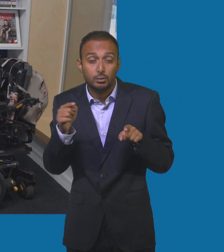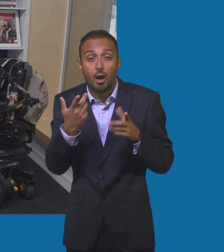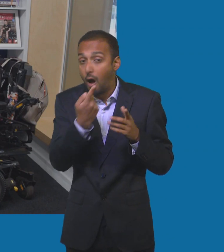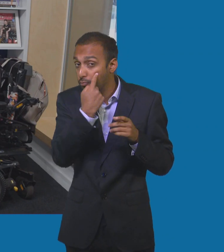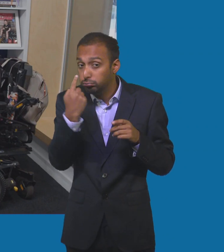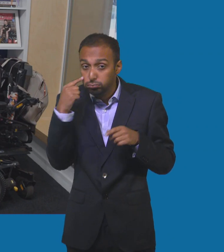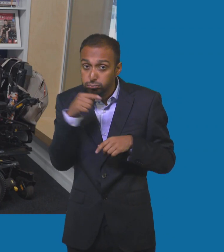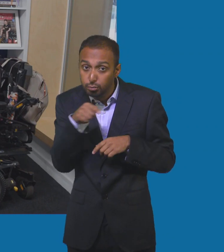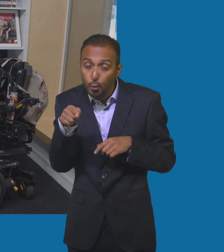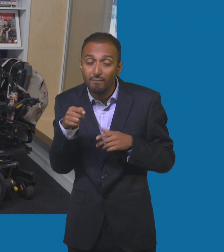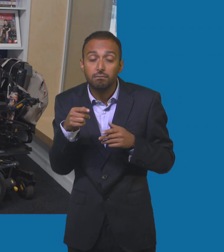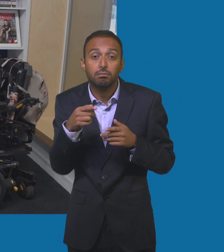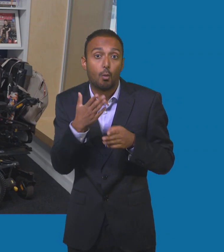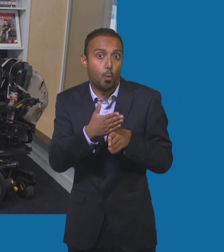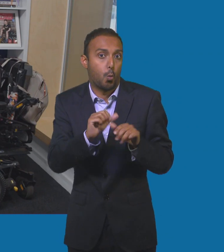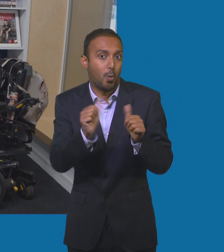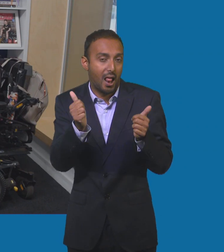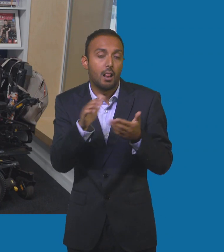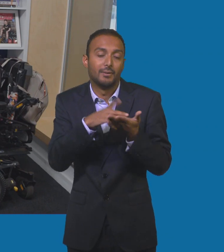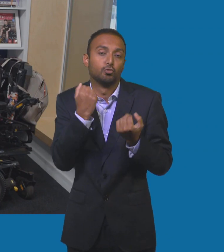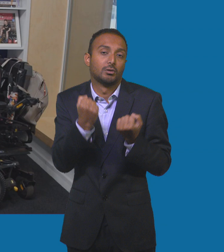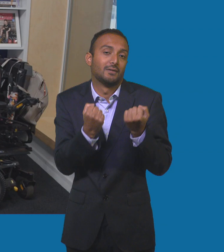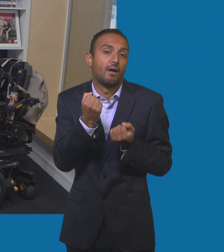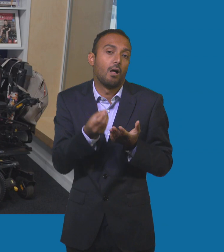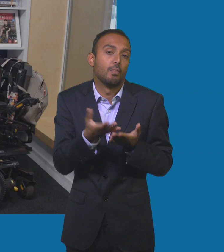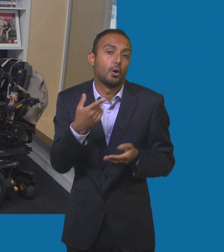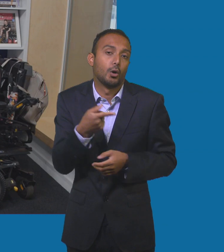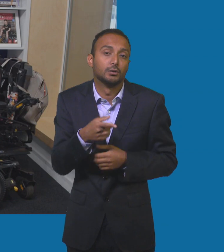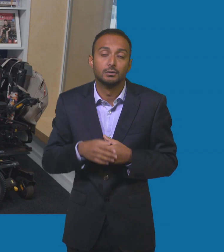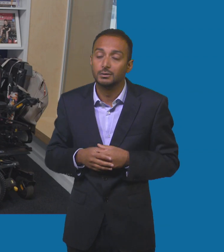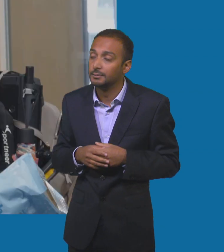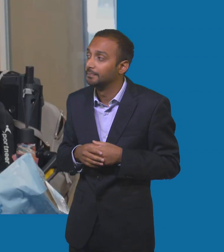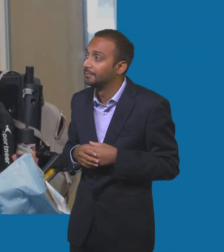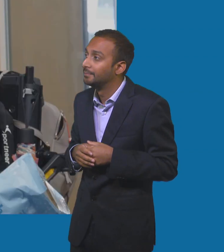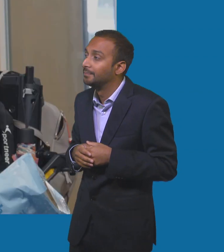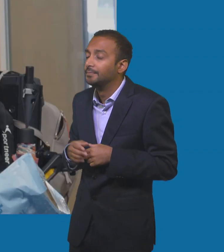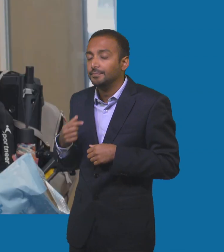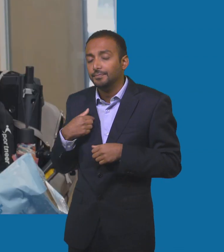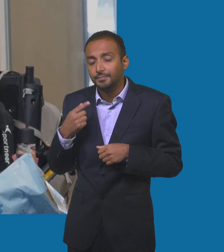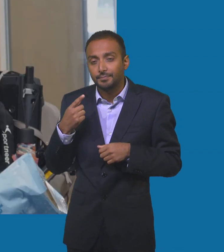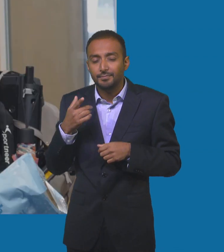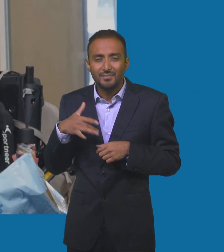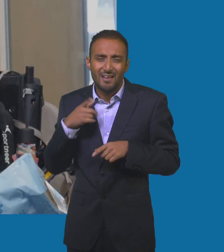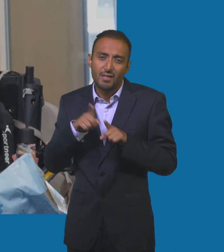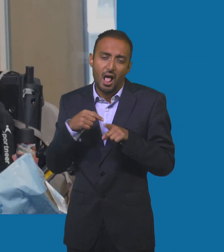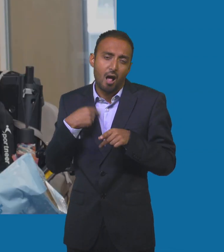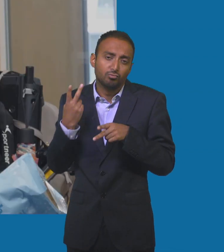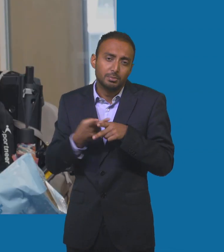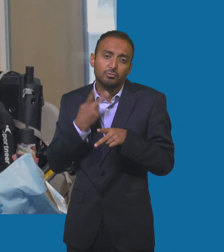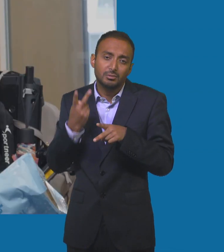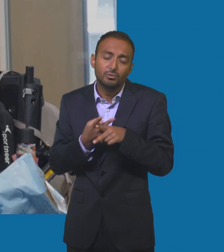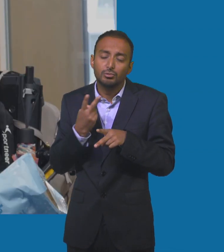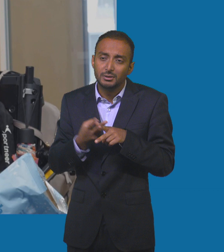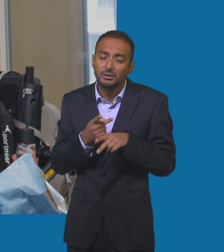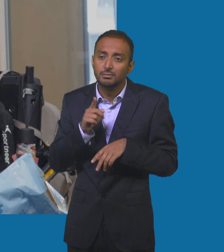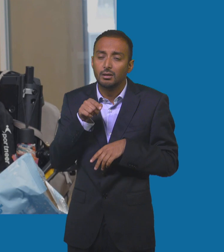be justified, that cost. But I think this is the biggest point that I often make on, I feel like I'm a broken record. when we're